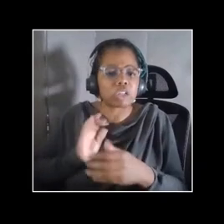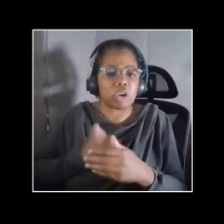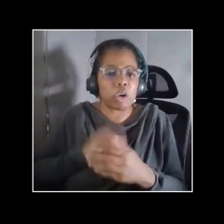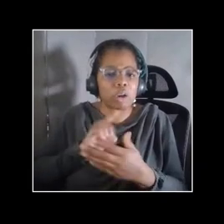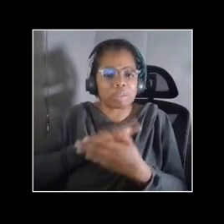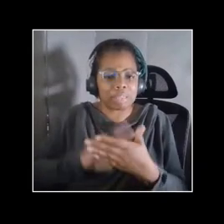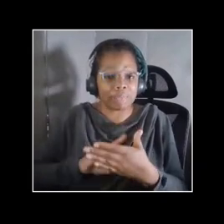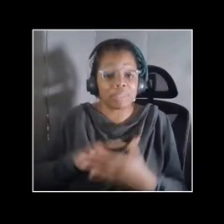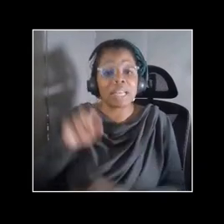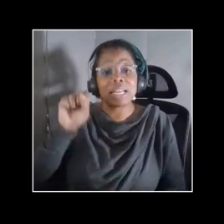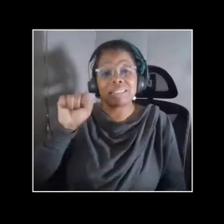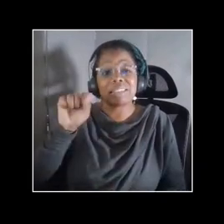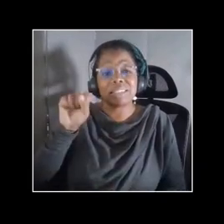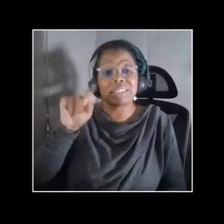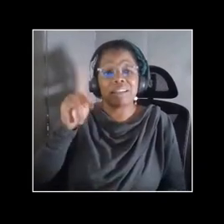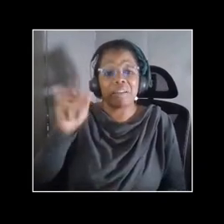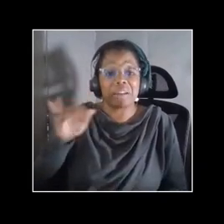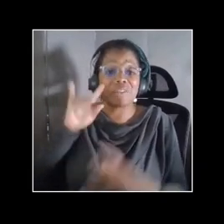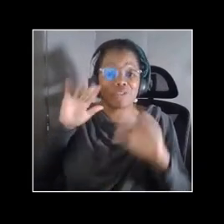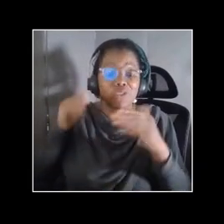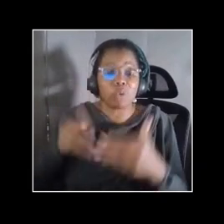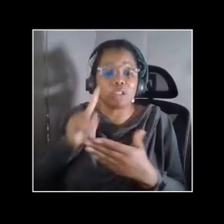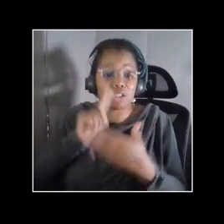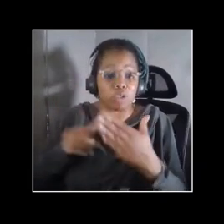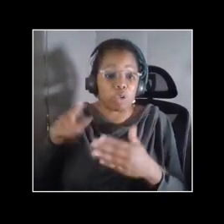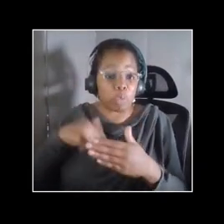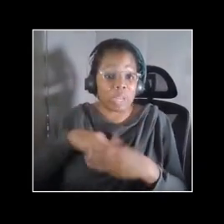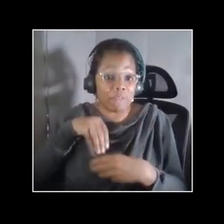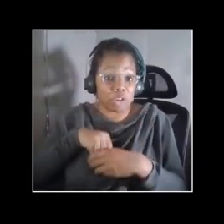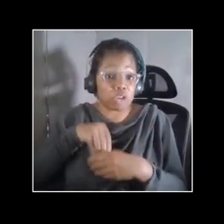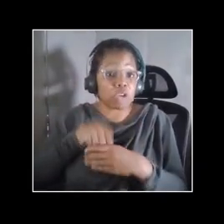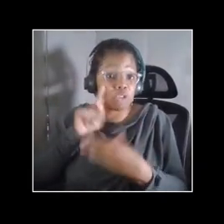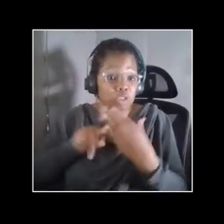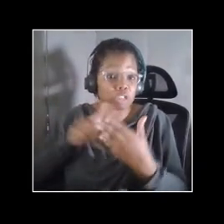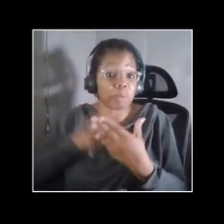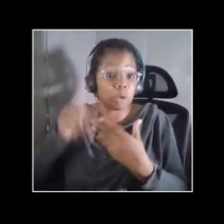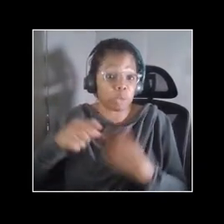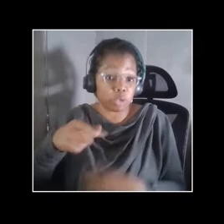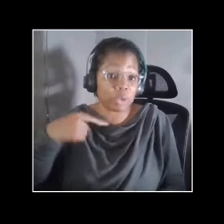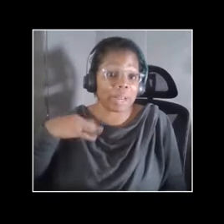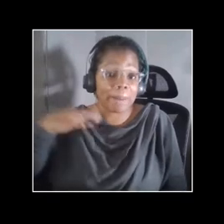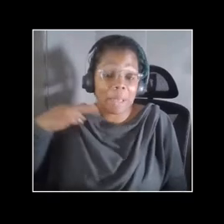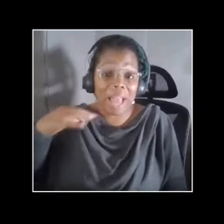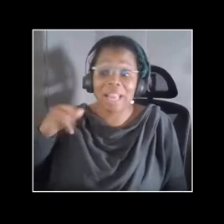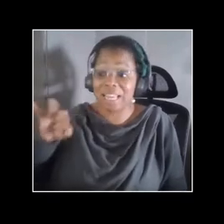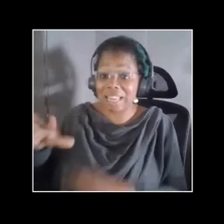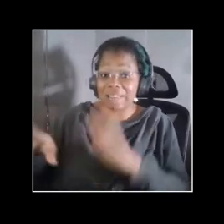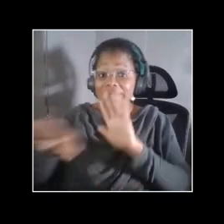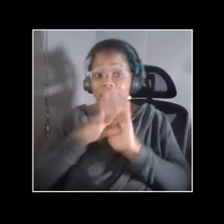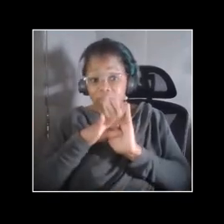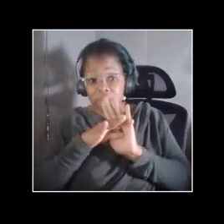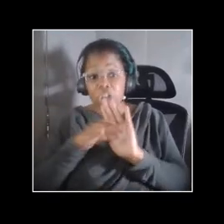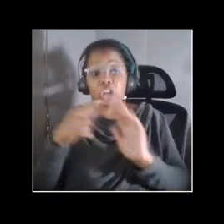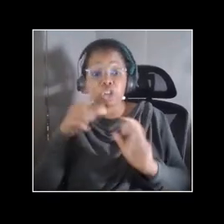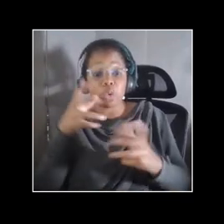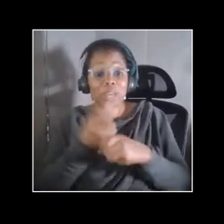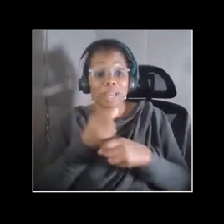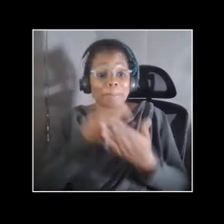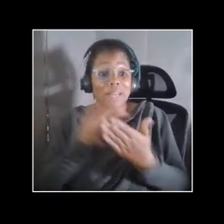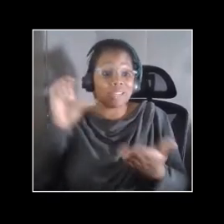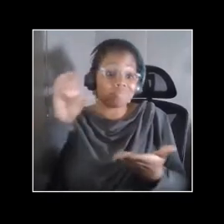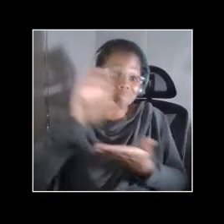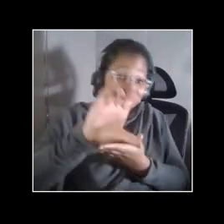focuses on research. We have an internal research program that you apply to, and if you're selected, you actually get funds through the company to